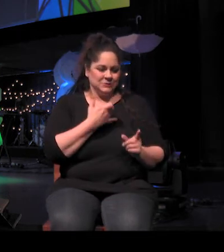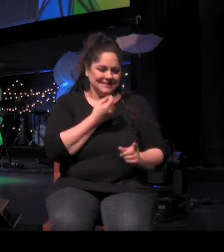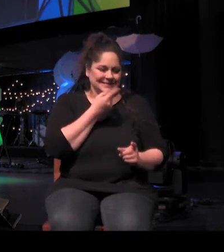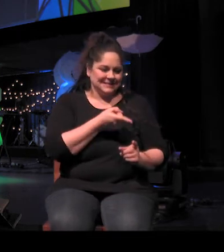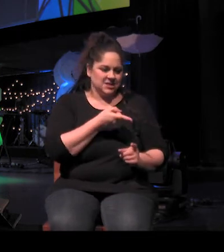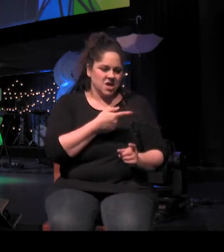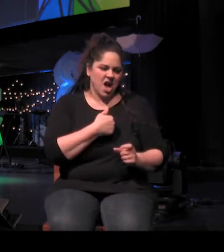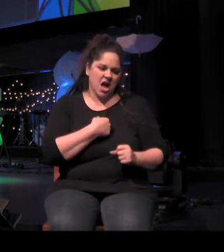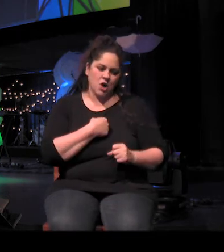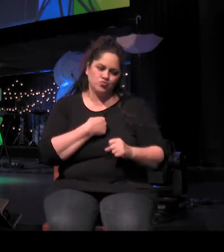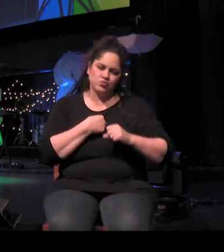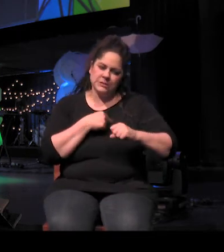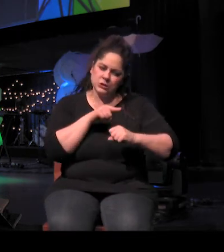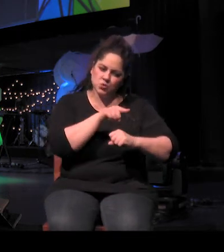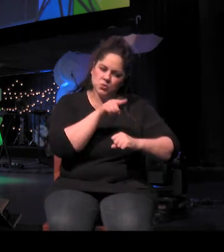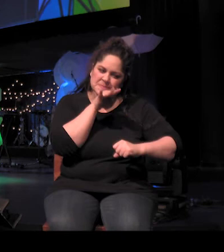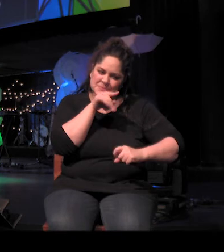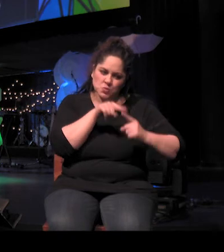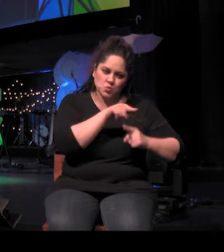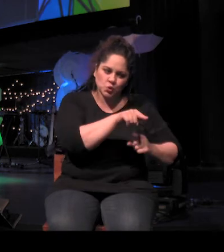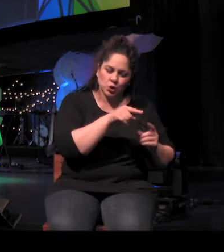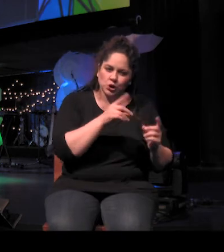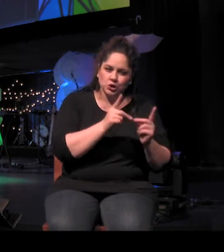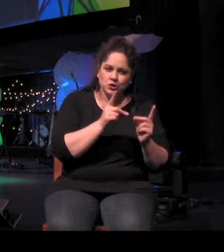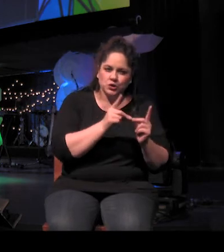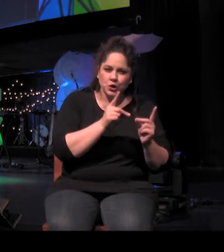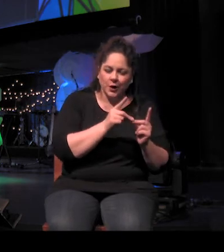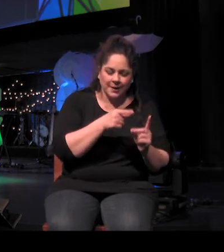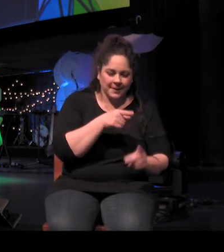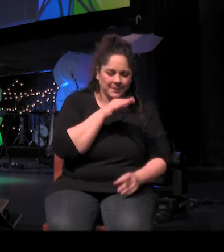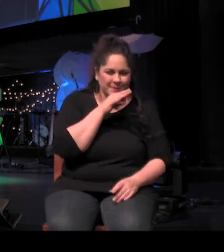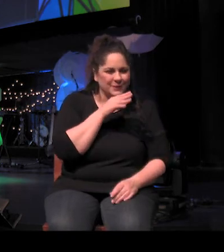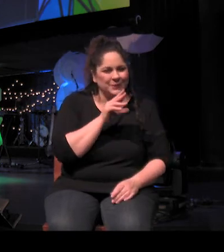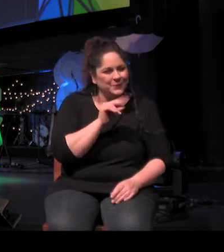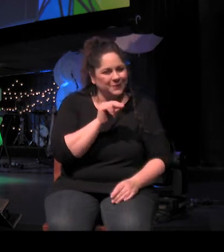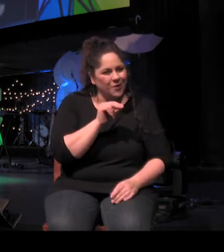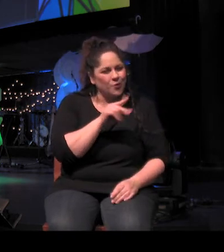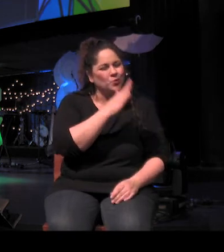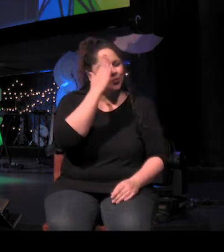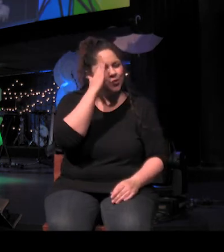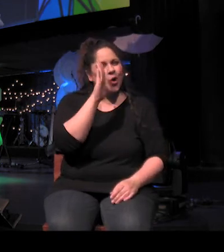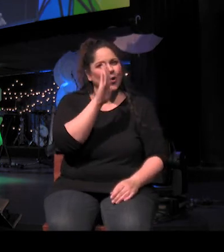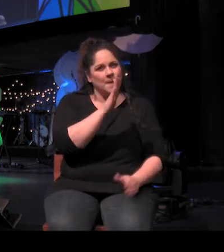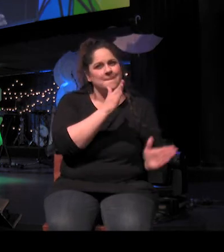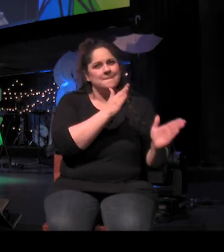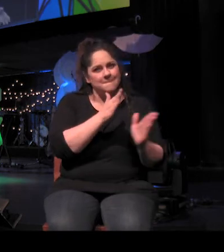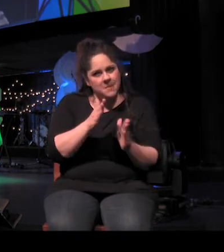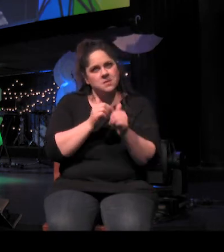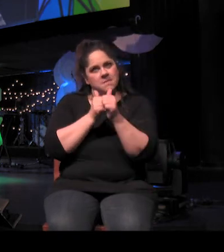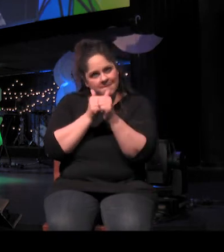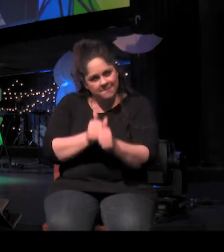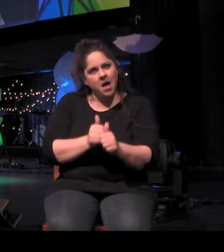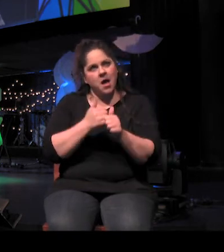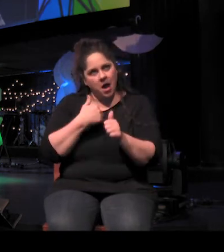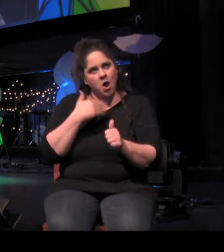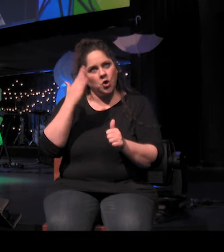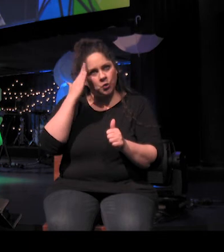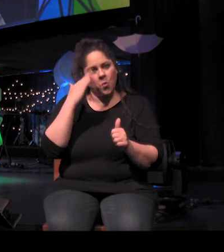you resist a brownie sundae. You stand firm in the eating plan that you decided you were going to follow. And you stay committed to that